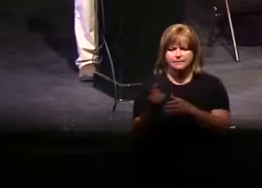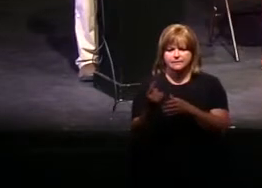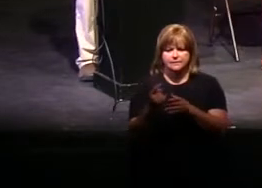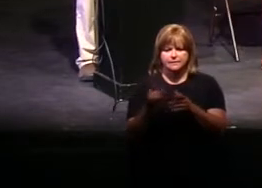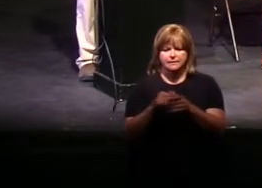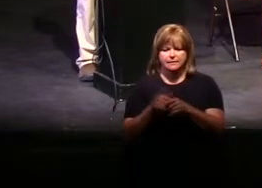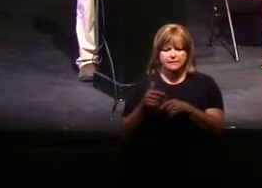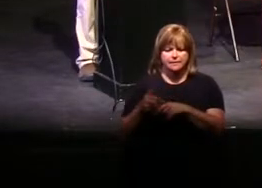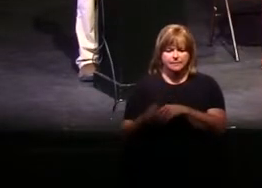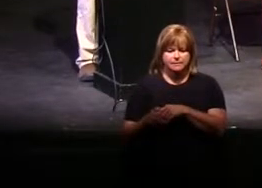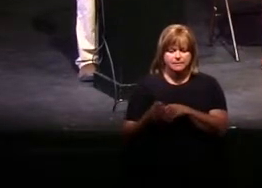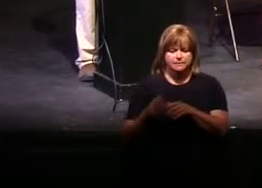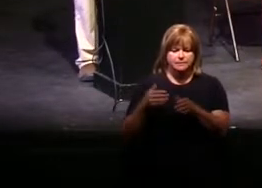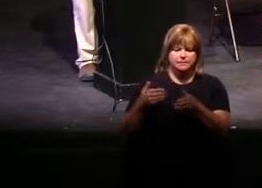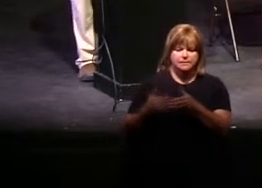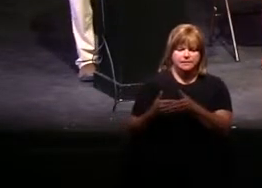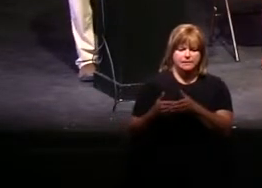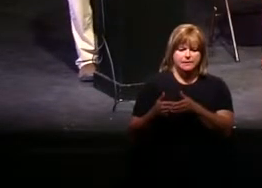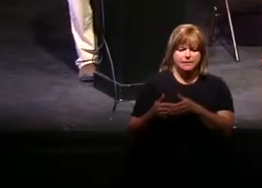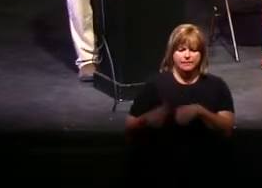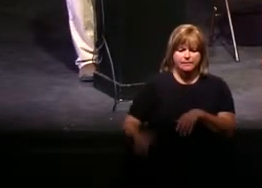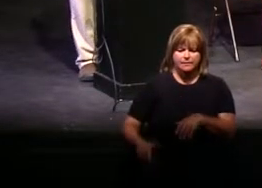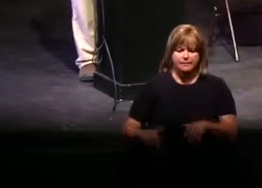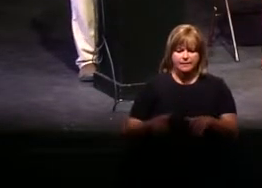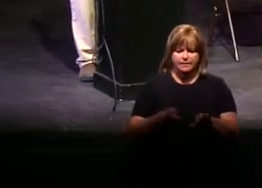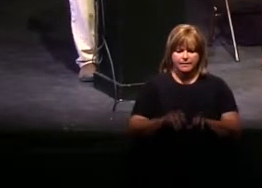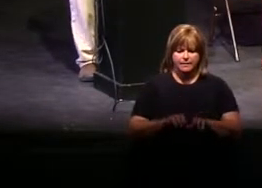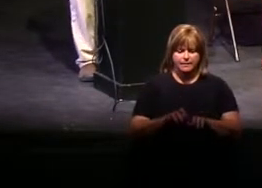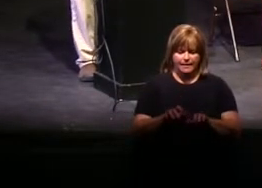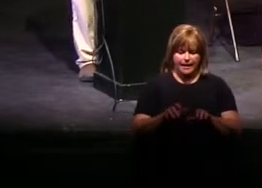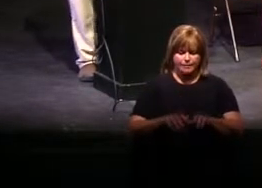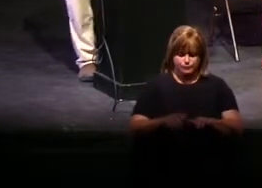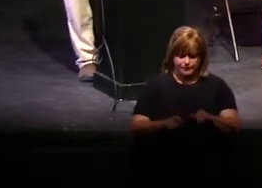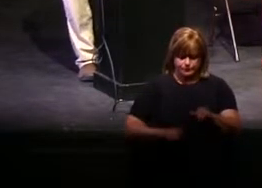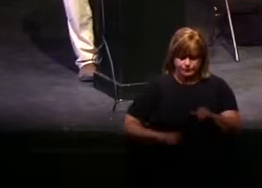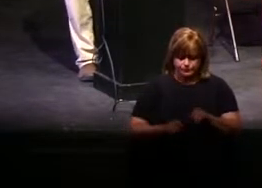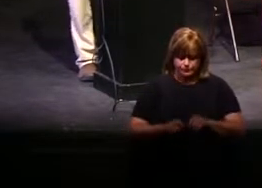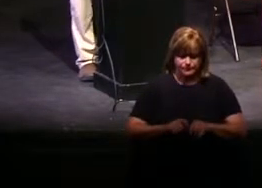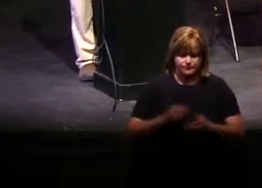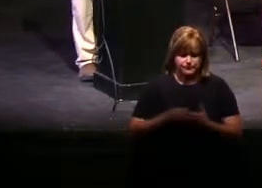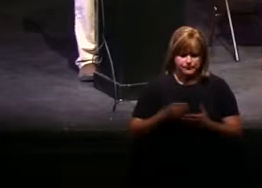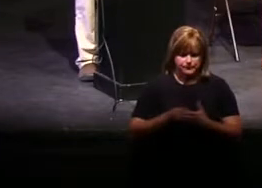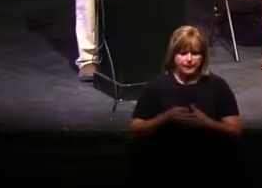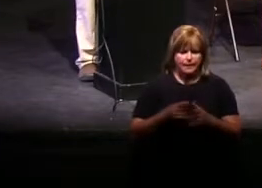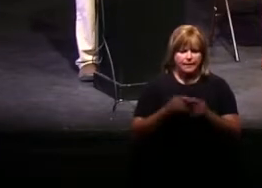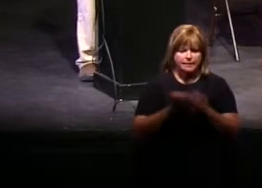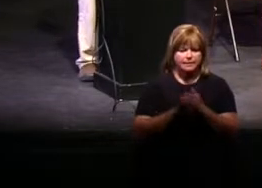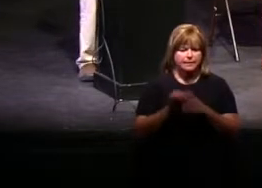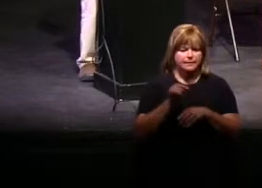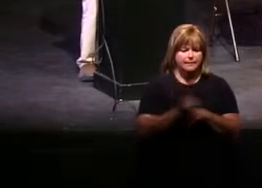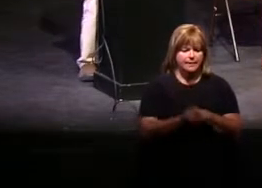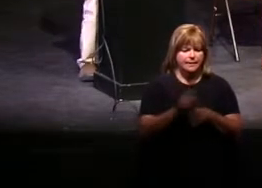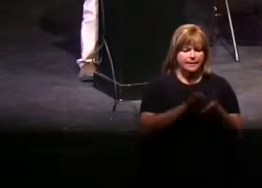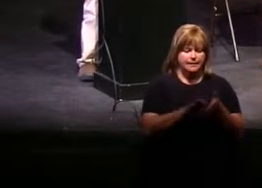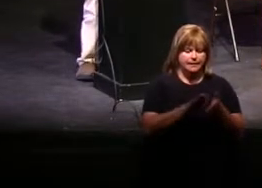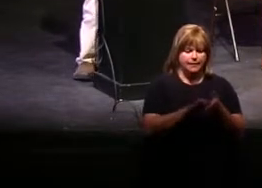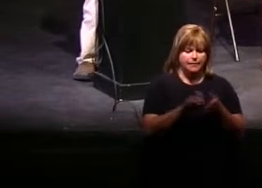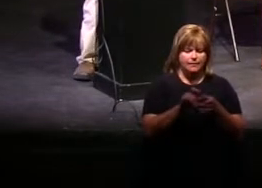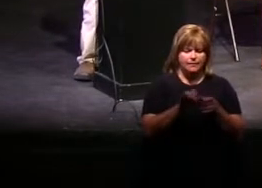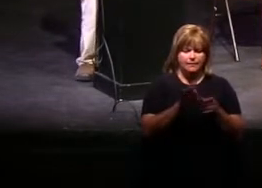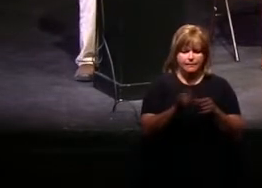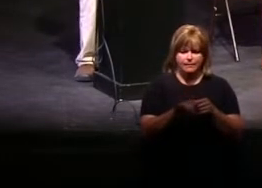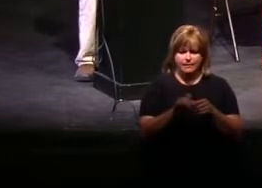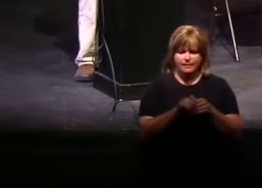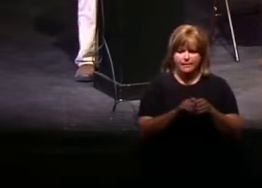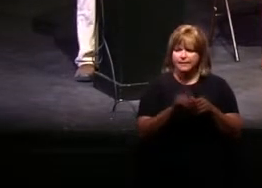pistol alongside the cash register. Pitch dense firewood county, county of the fearful and the fearless,